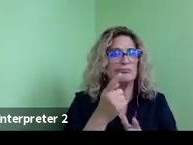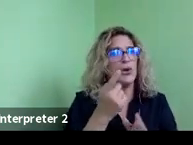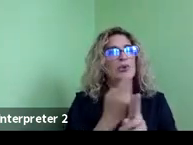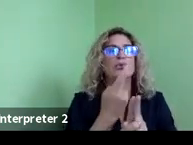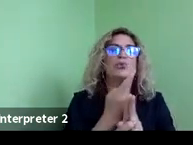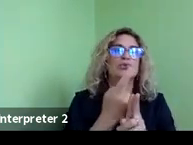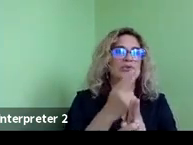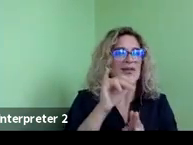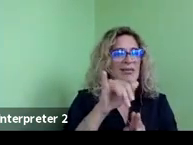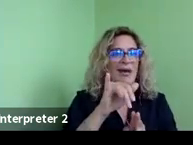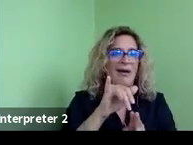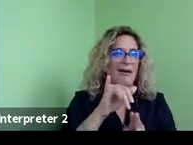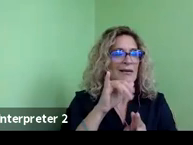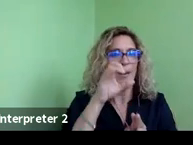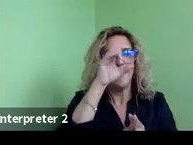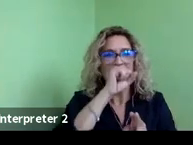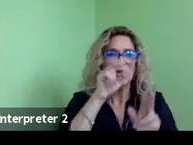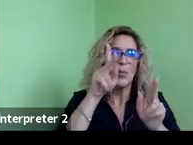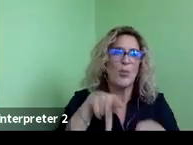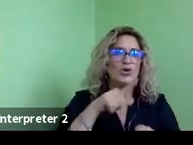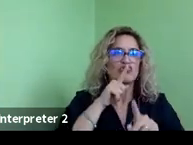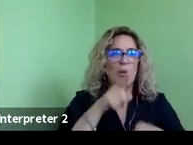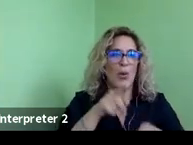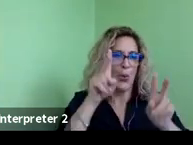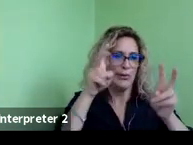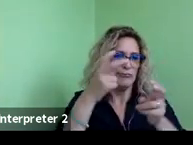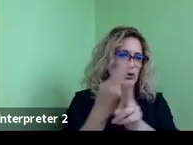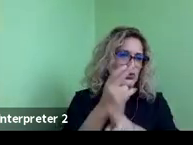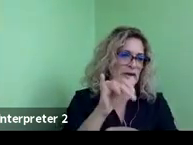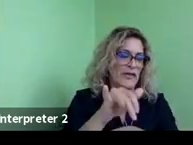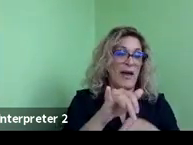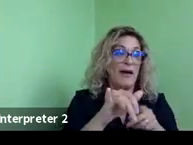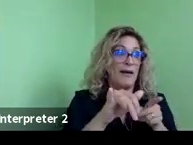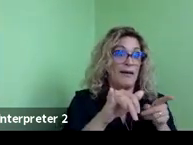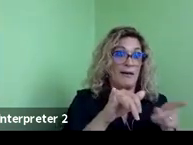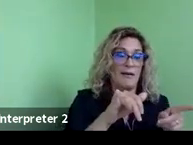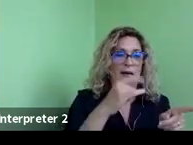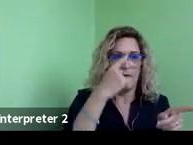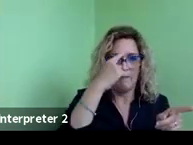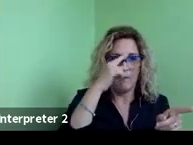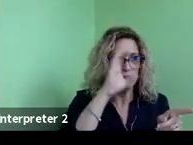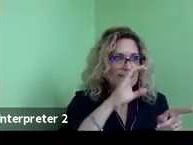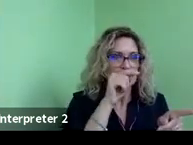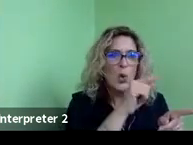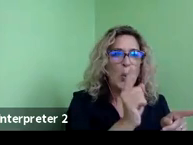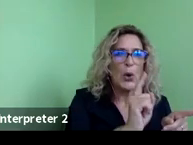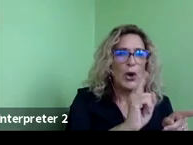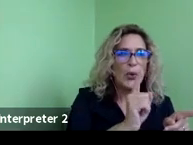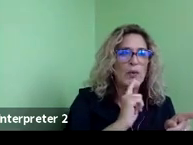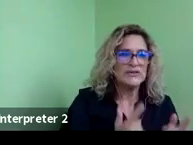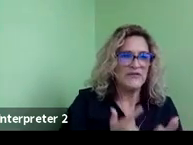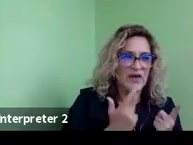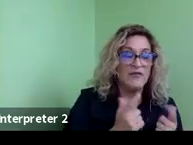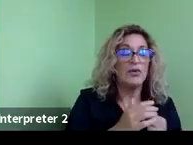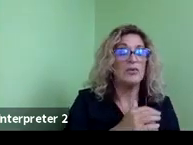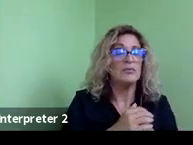them track the victim. If your organization works in collaboration with any local law enforcement programs, it can be really